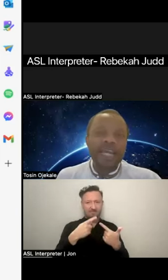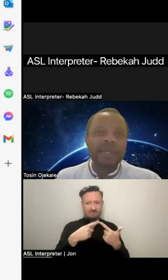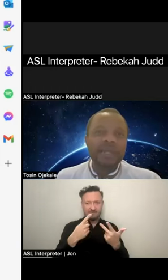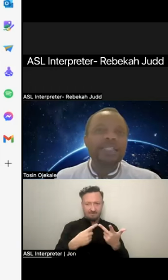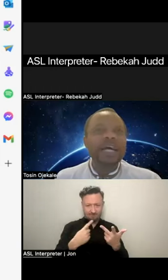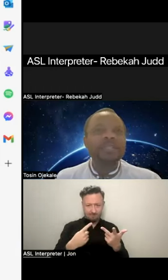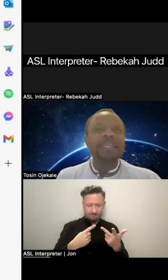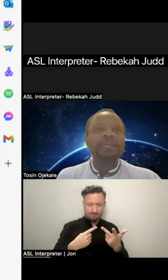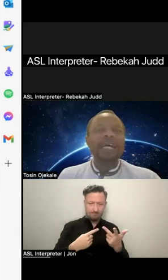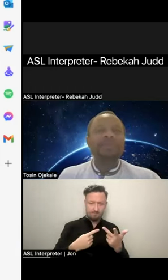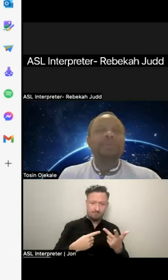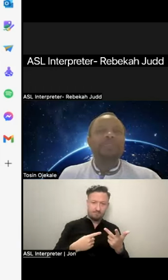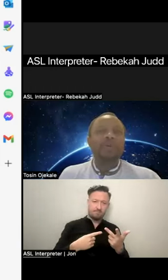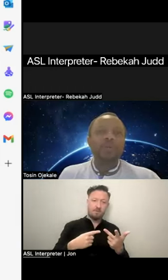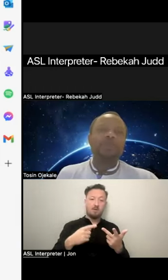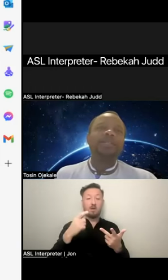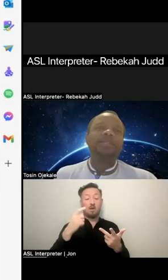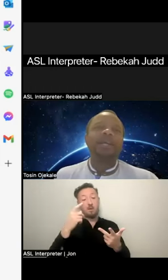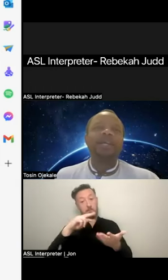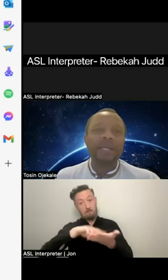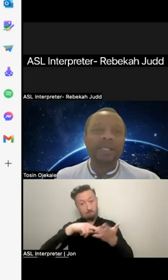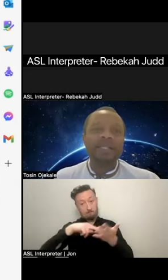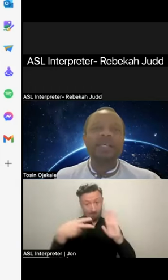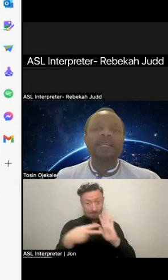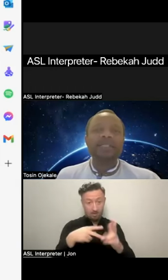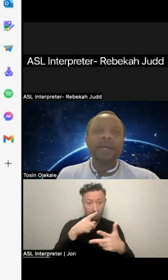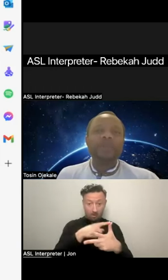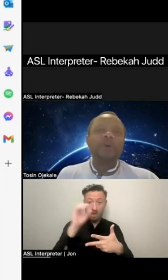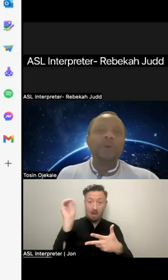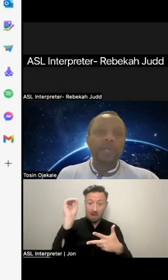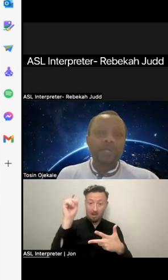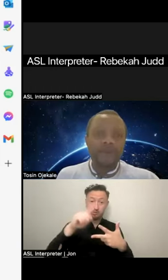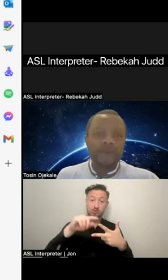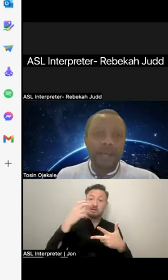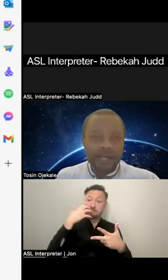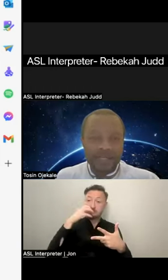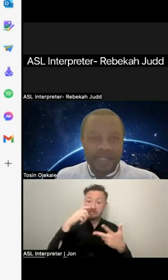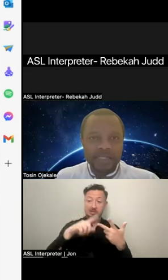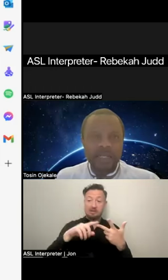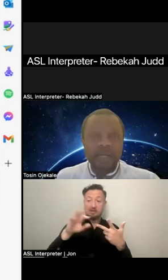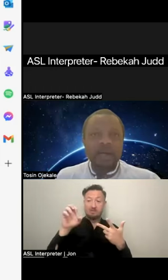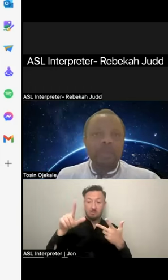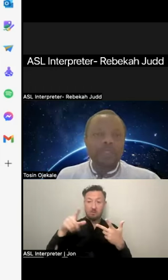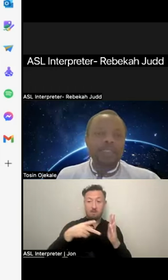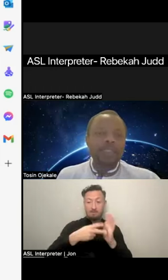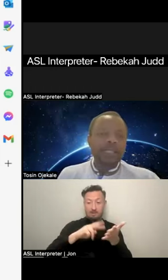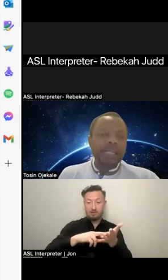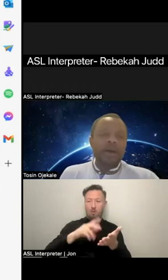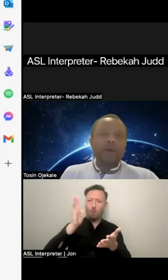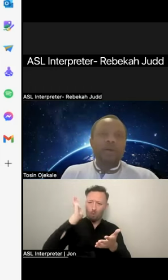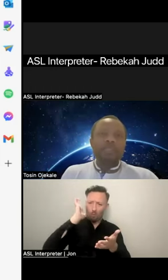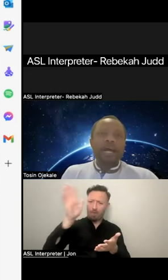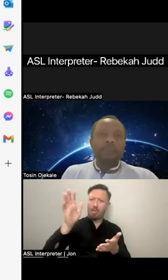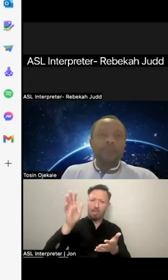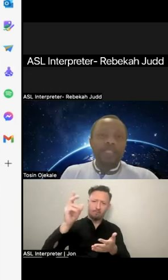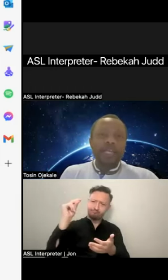three elements at the same time does not automatically mean there will always be fire hazard, but